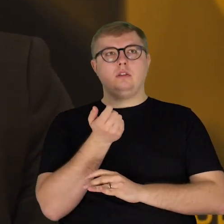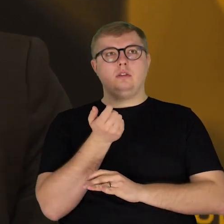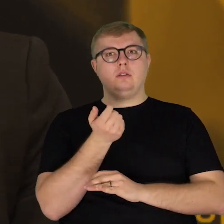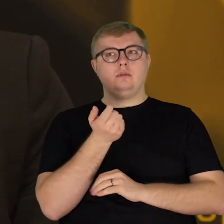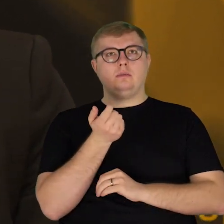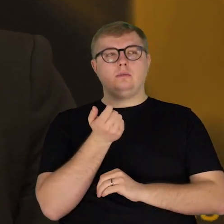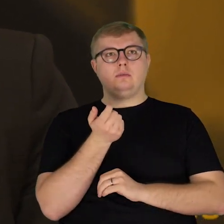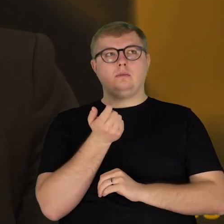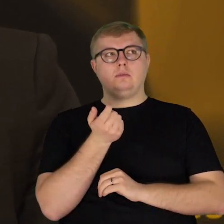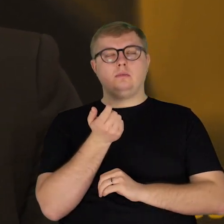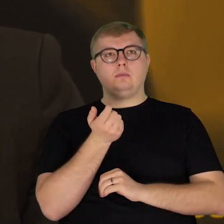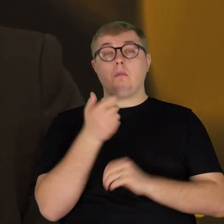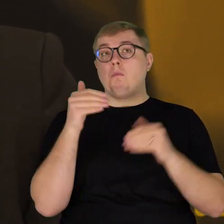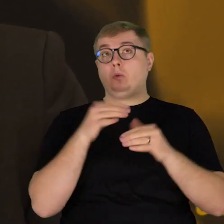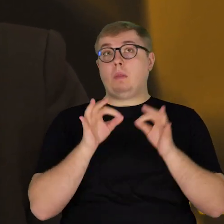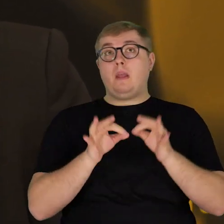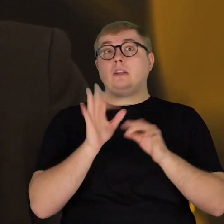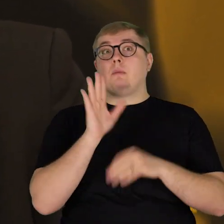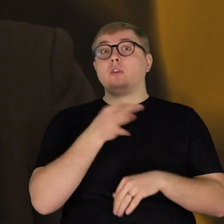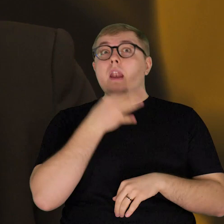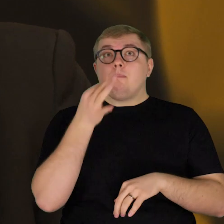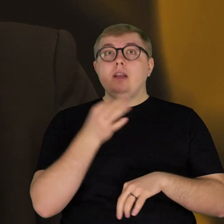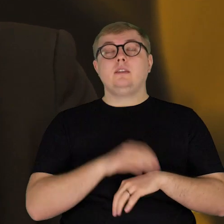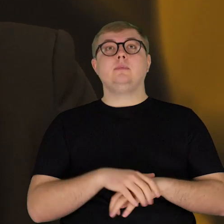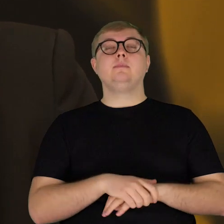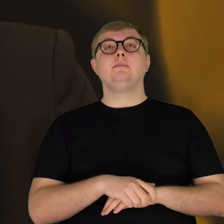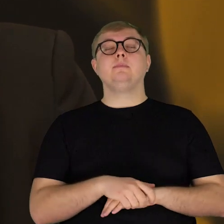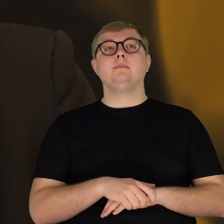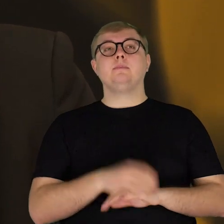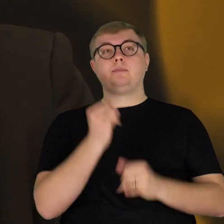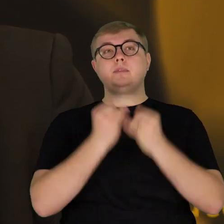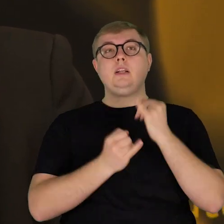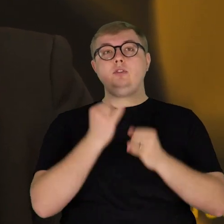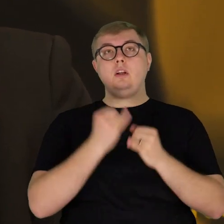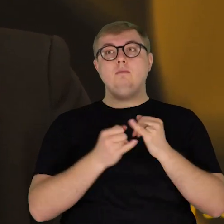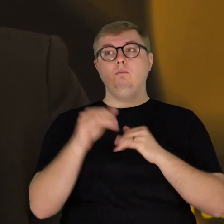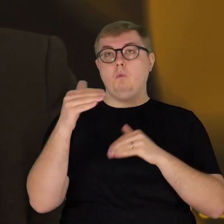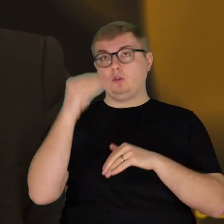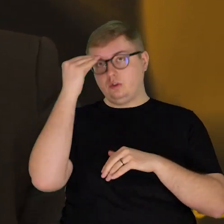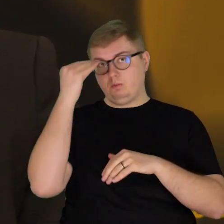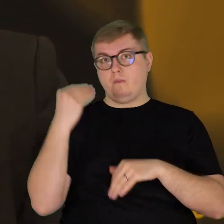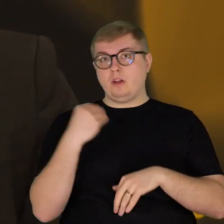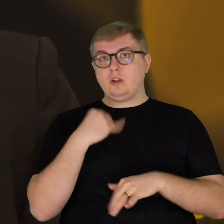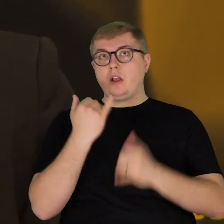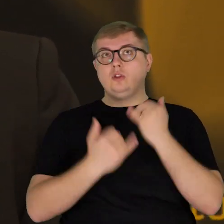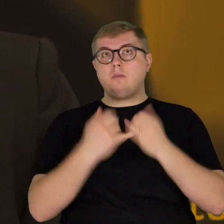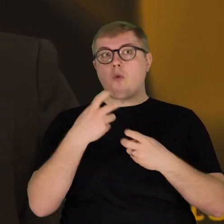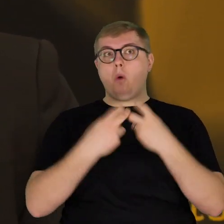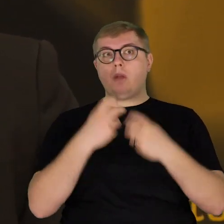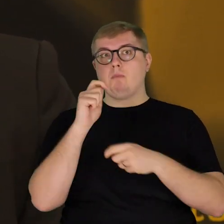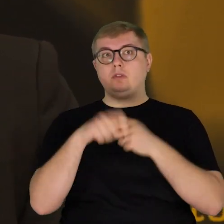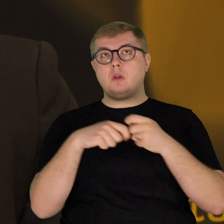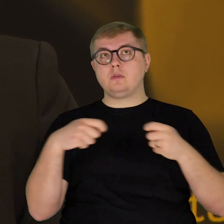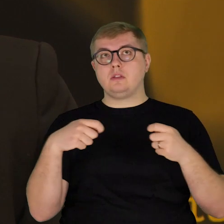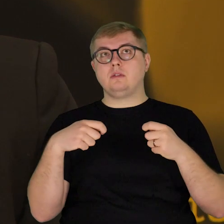Maybe now it will be better. If you could let me know if the problem is solved. Yeah,